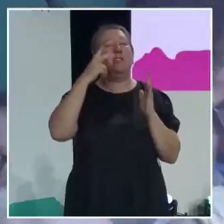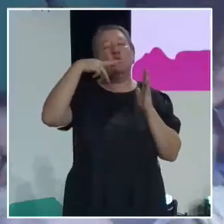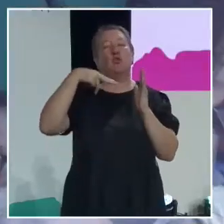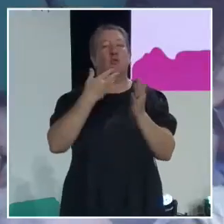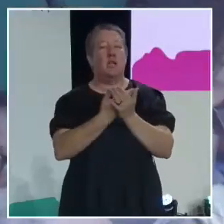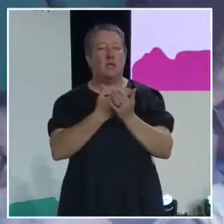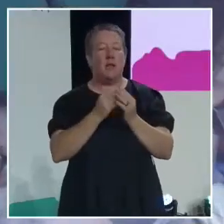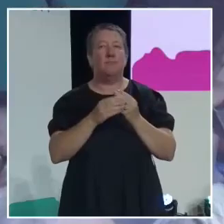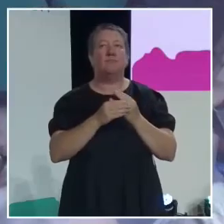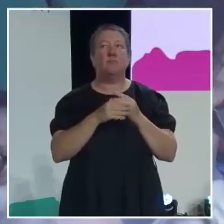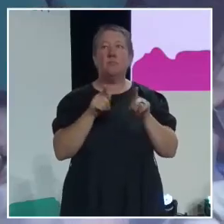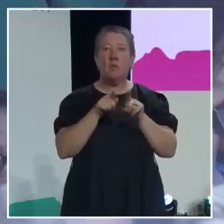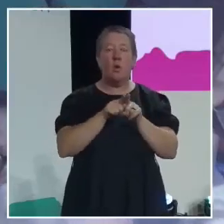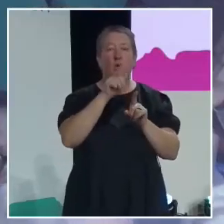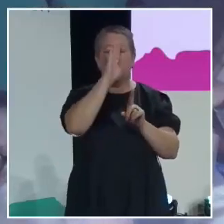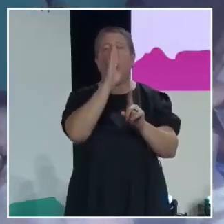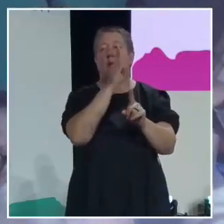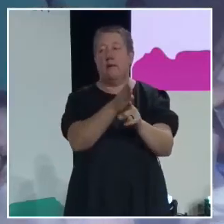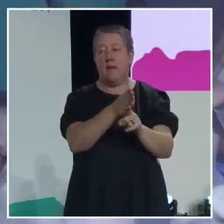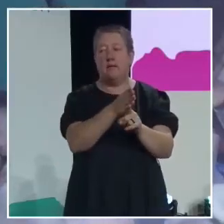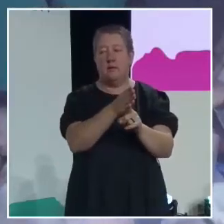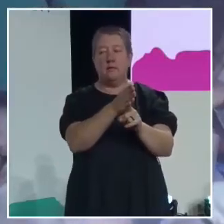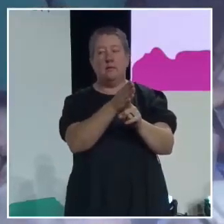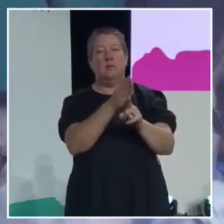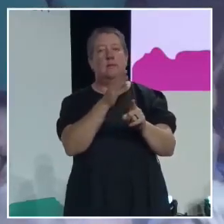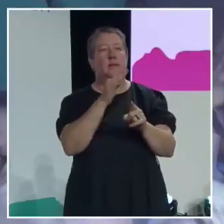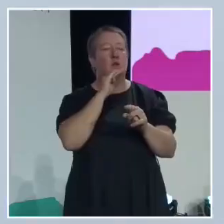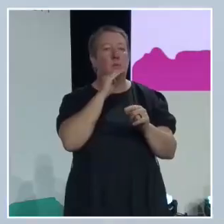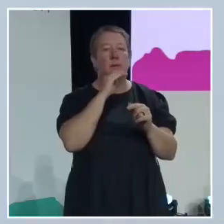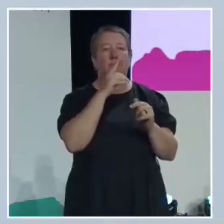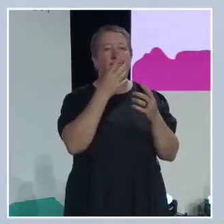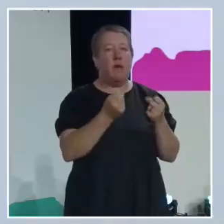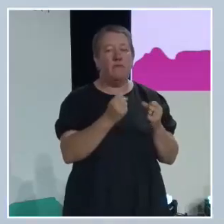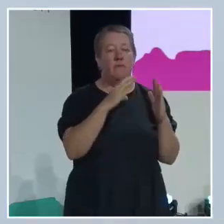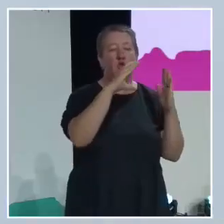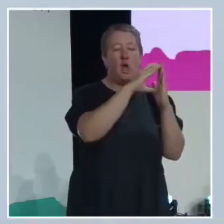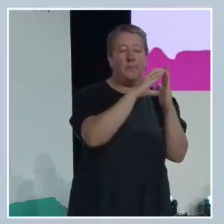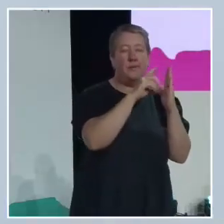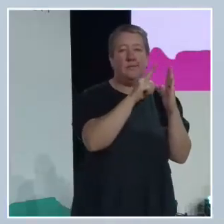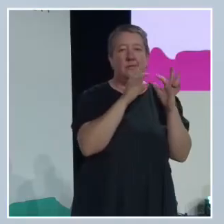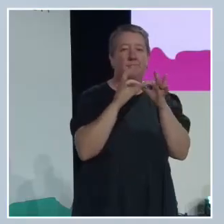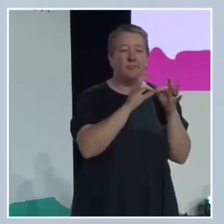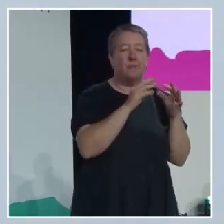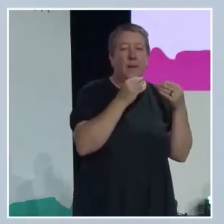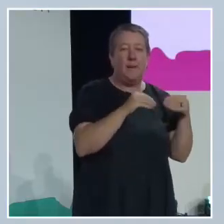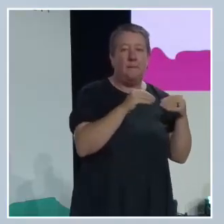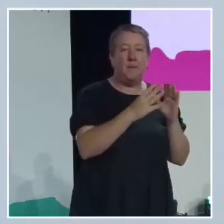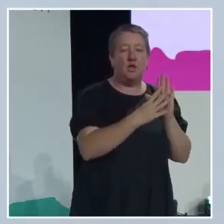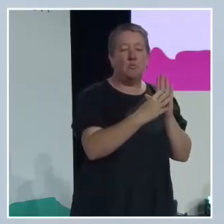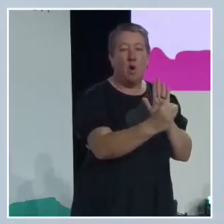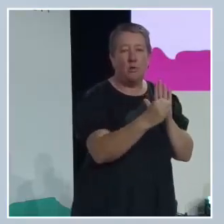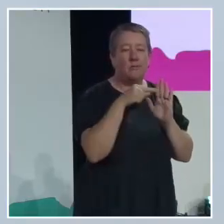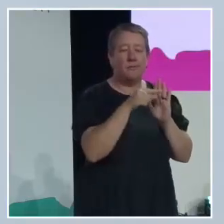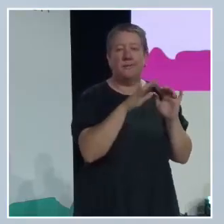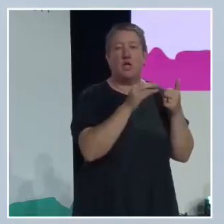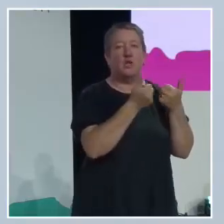candid, meaning there are chapters about business models and how challenging they